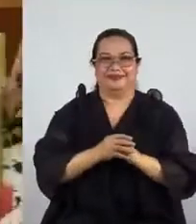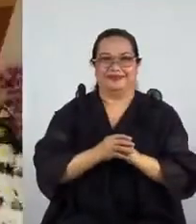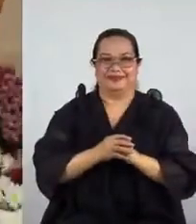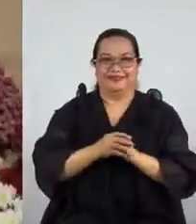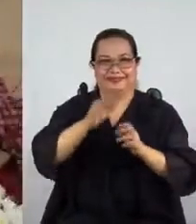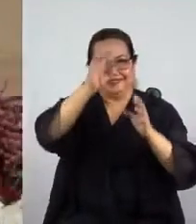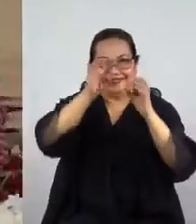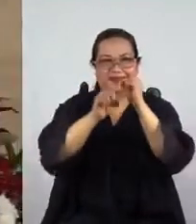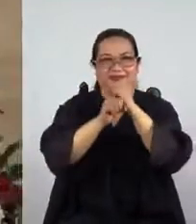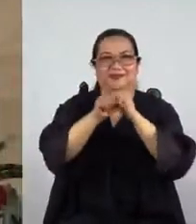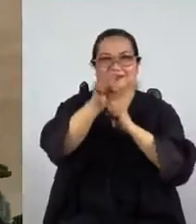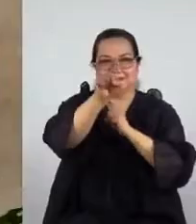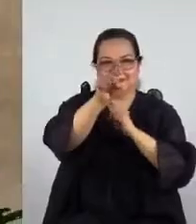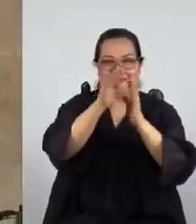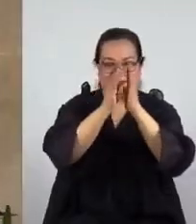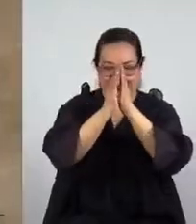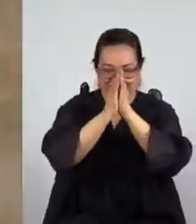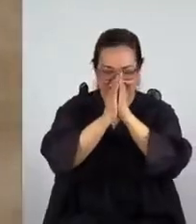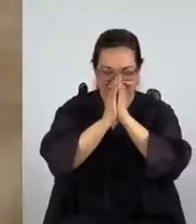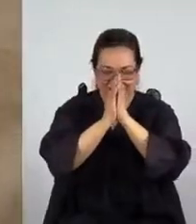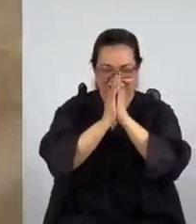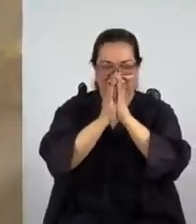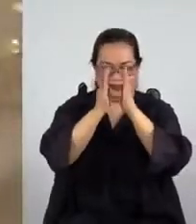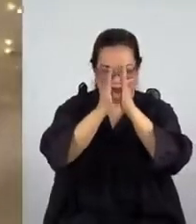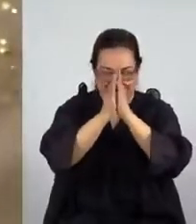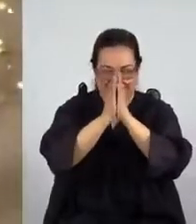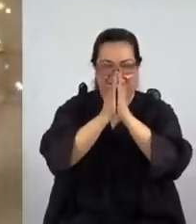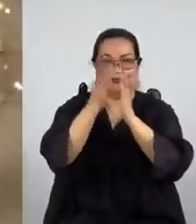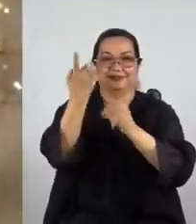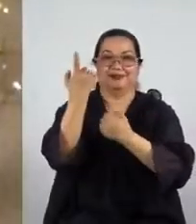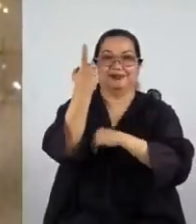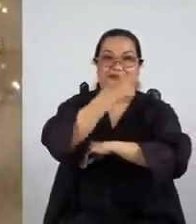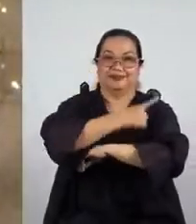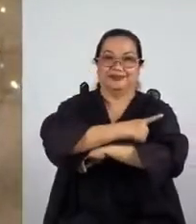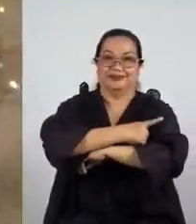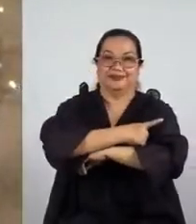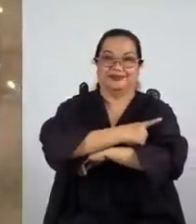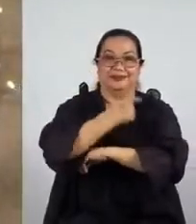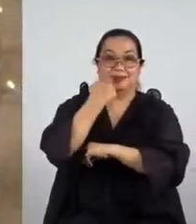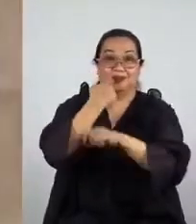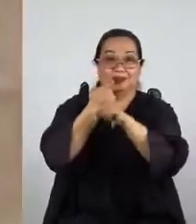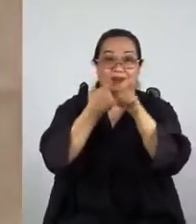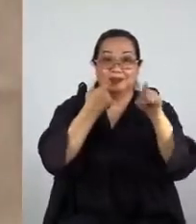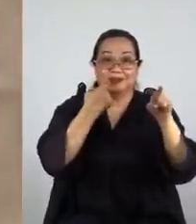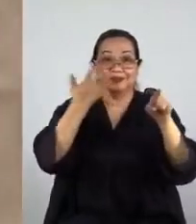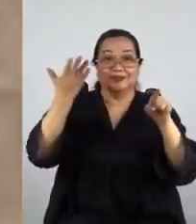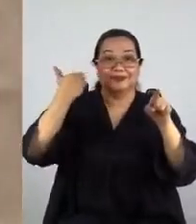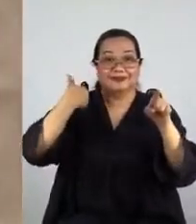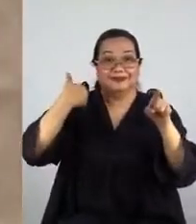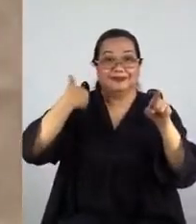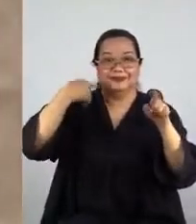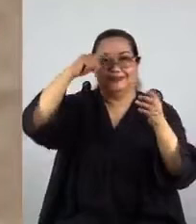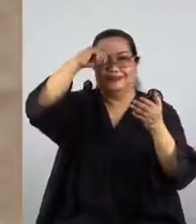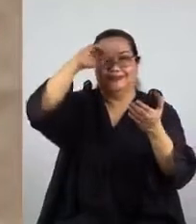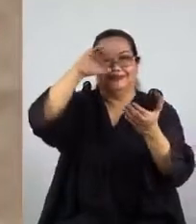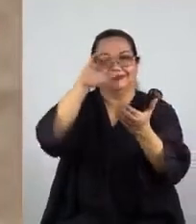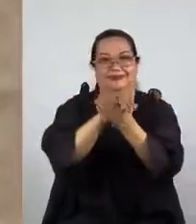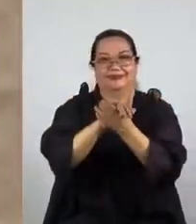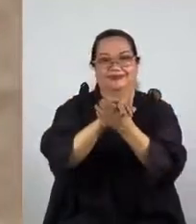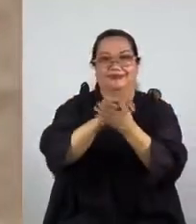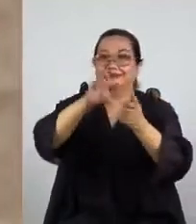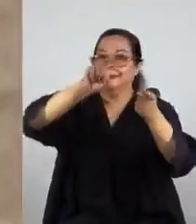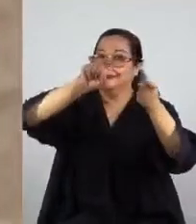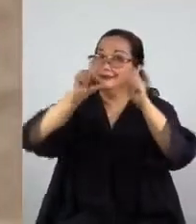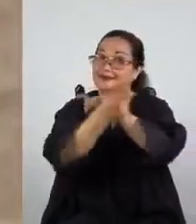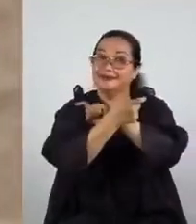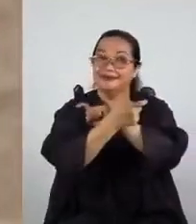trust that you will pray that prayer today for those who have not yet believed. Repent of